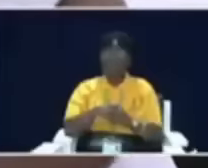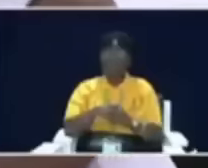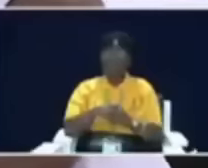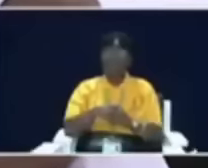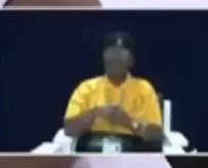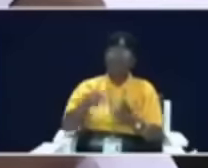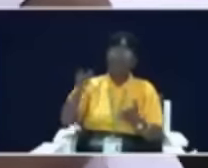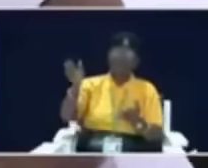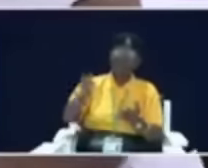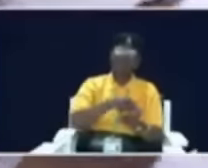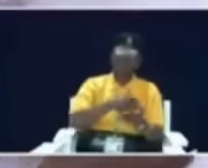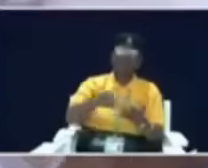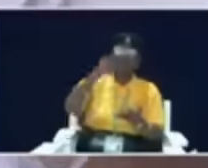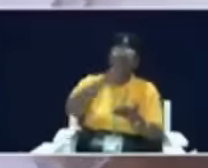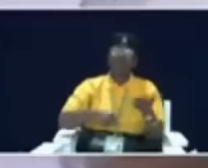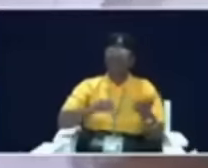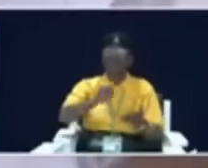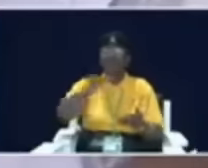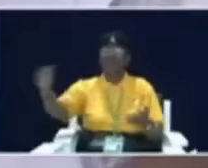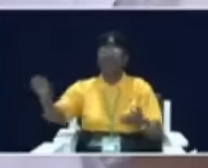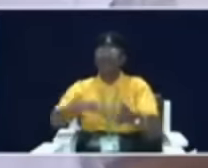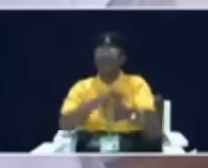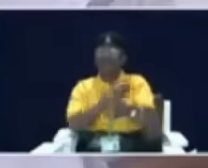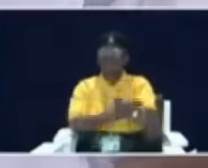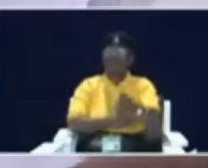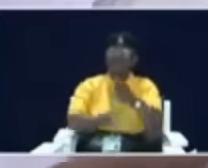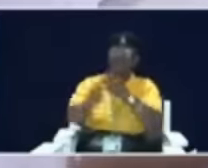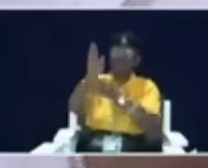Oh, what a mighty God we